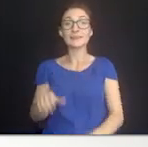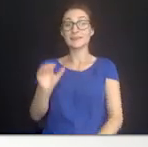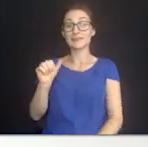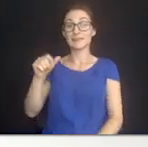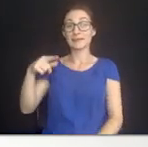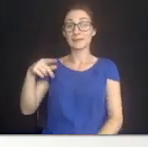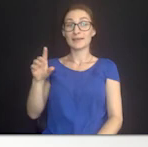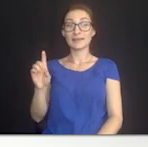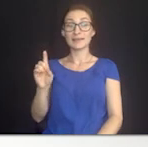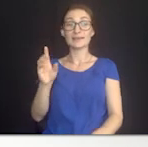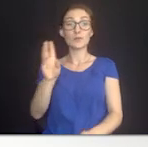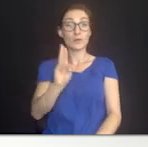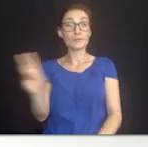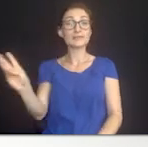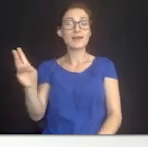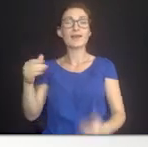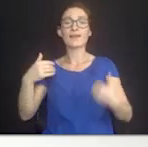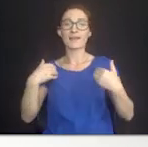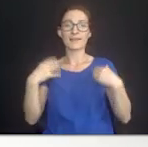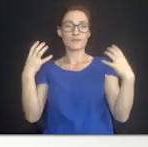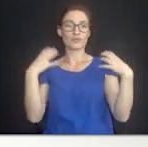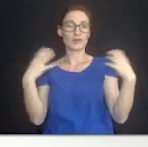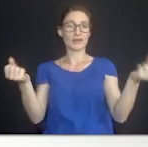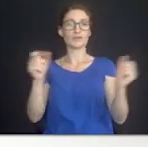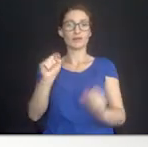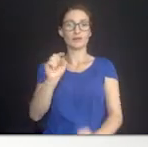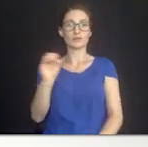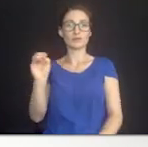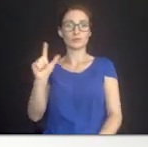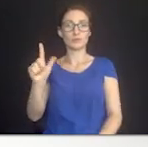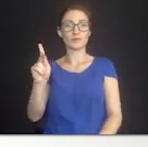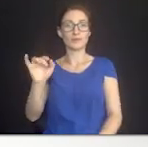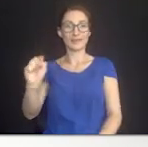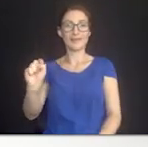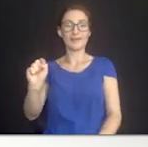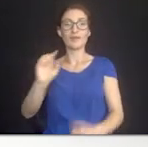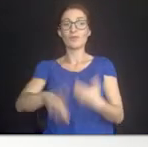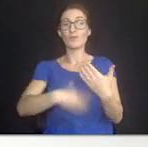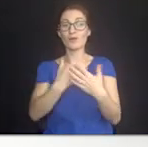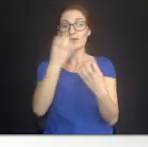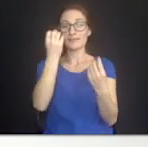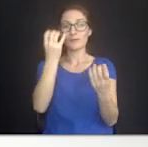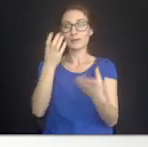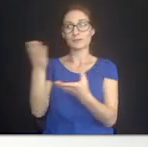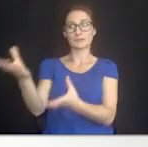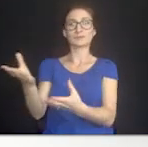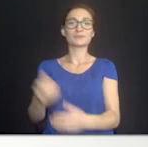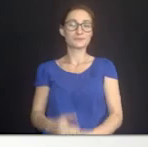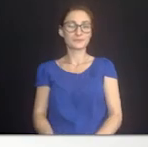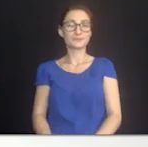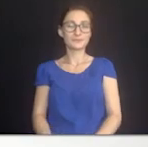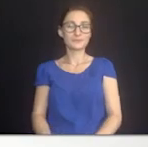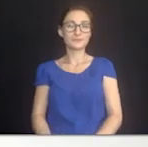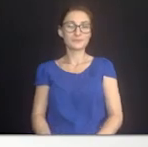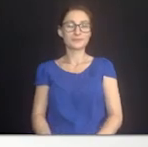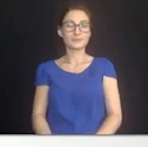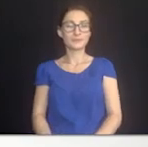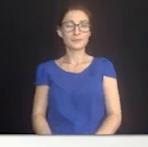our APD websites. We have a recovery toolkit that has every bit of information you could think of, and it's very helpful.